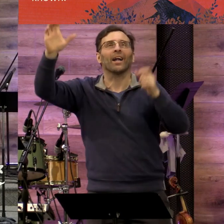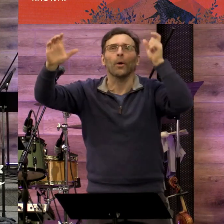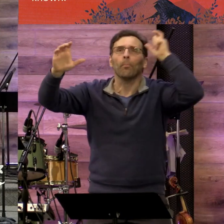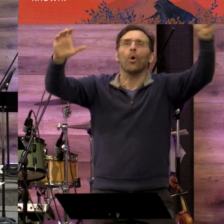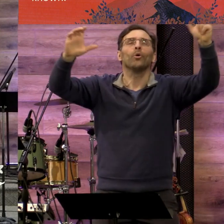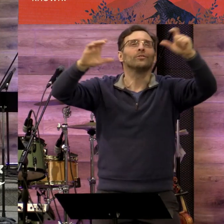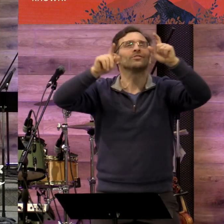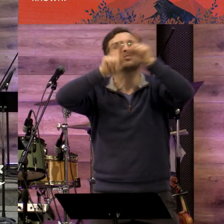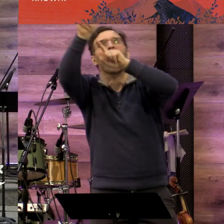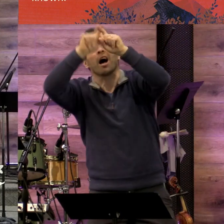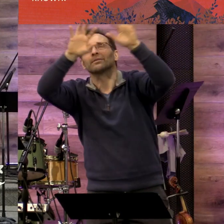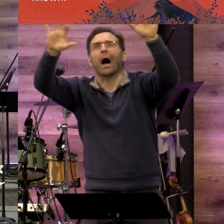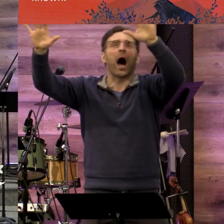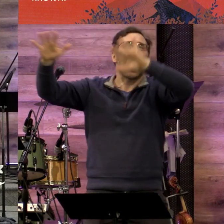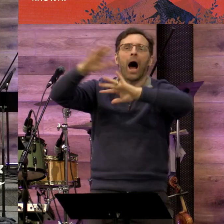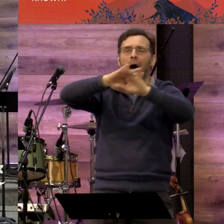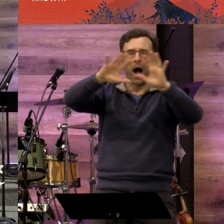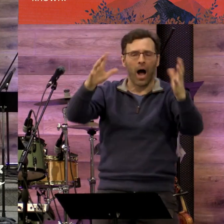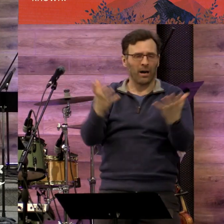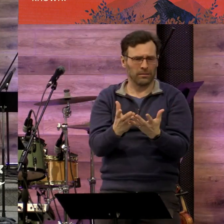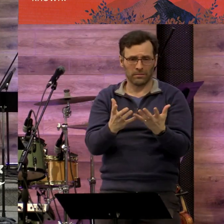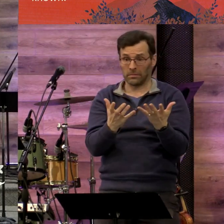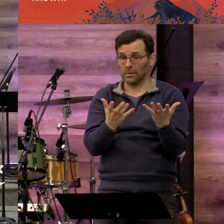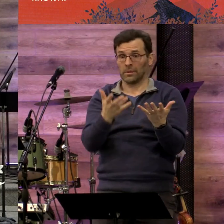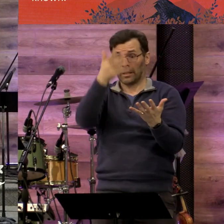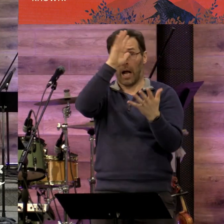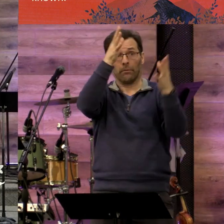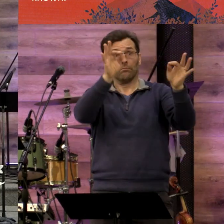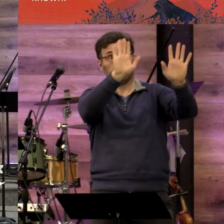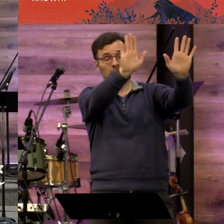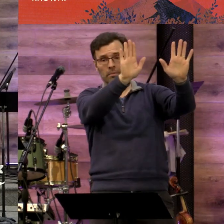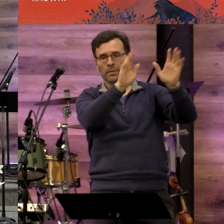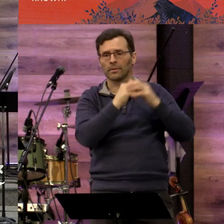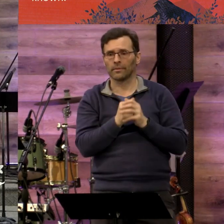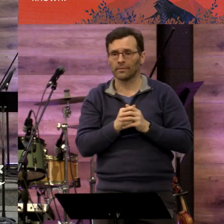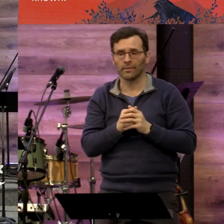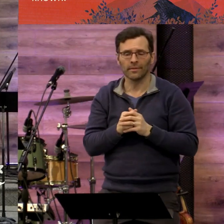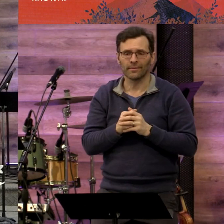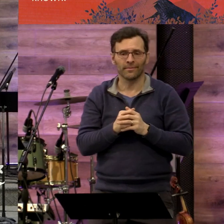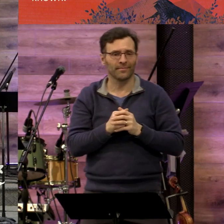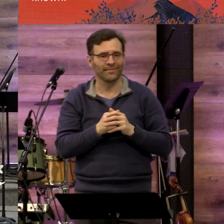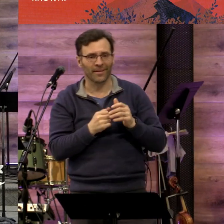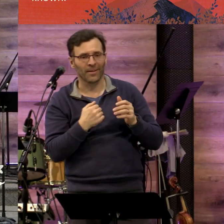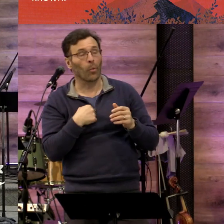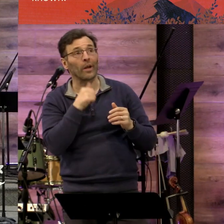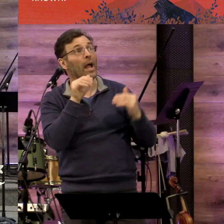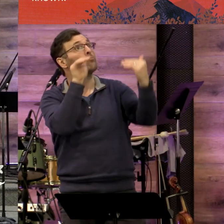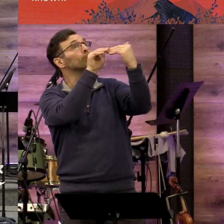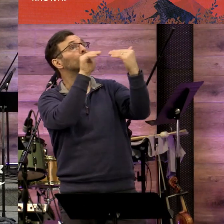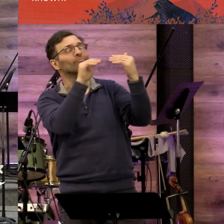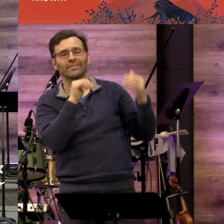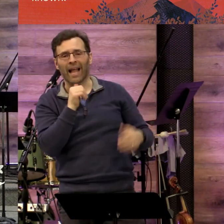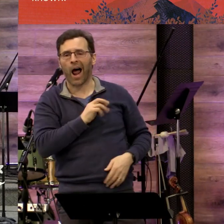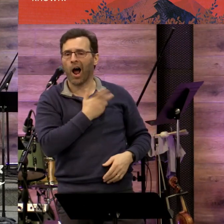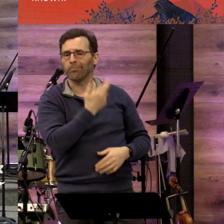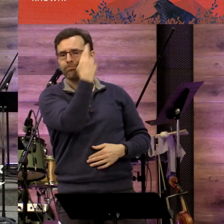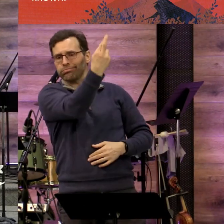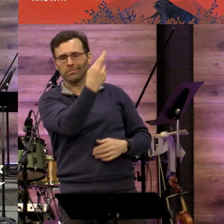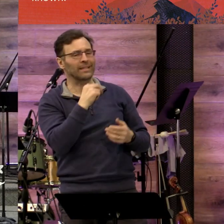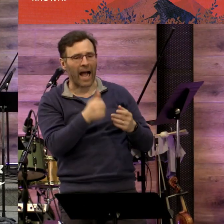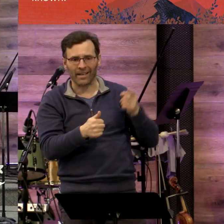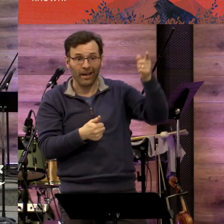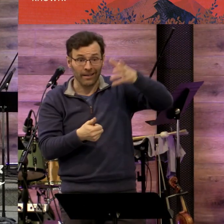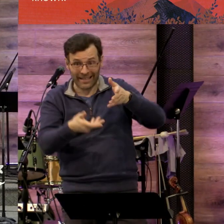planets existed. We are not peers. God is not our buddy, right?